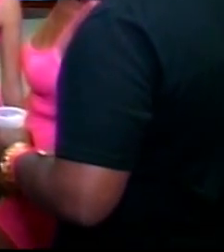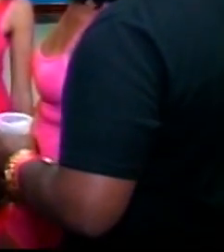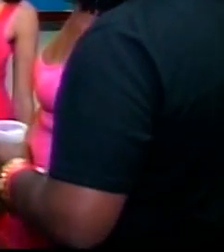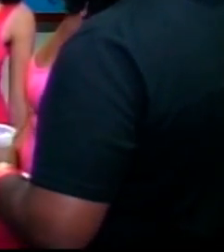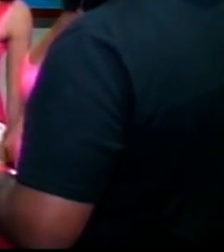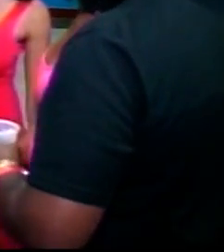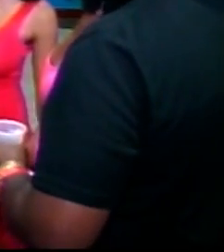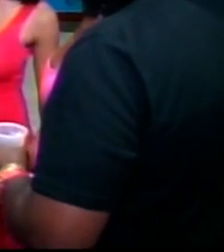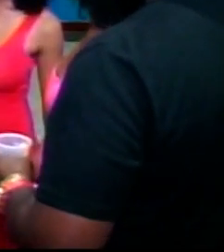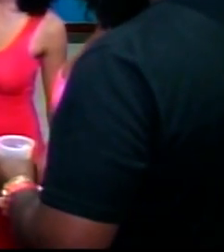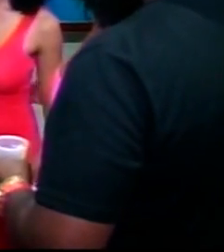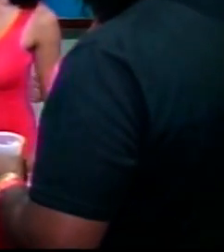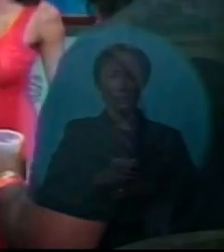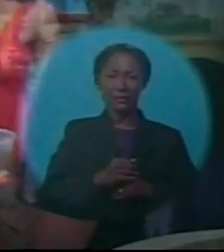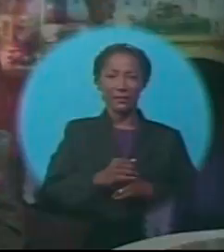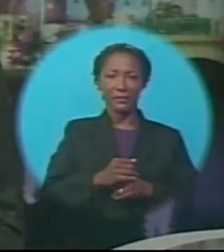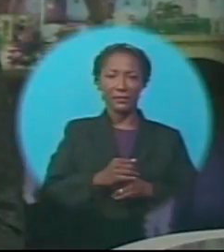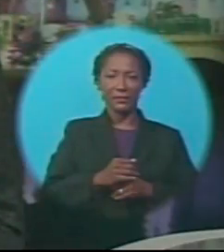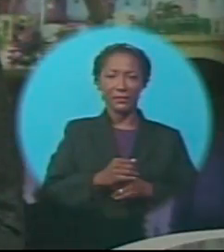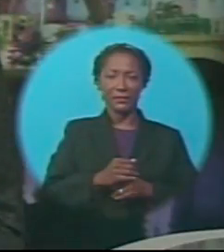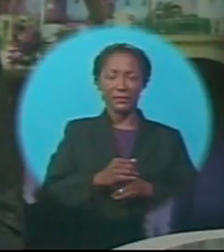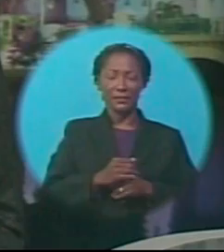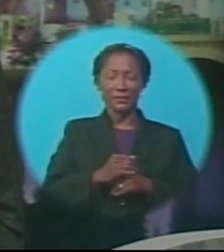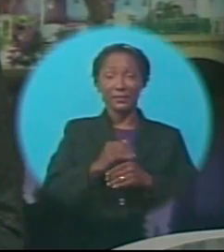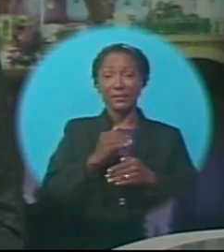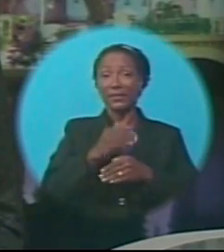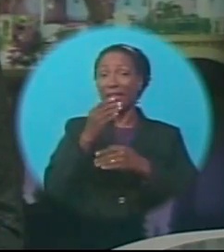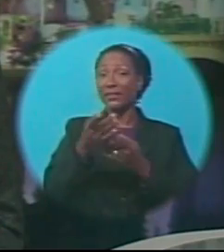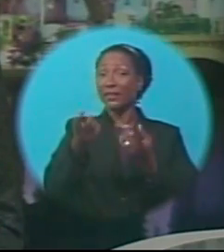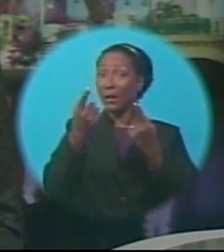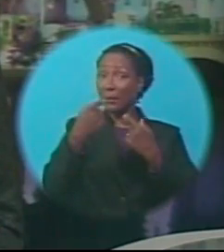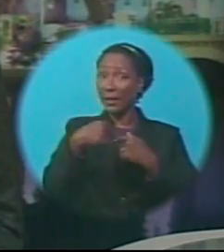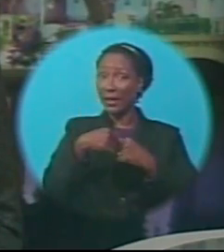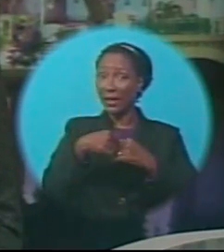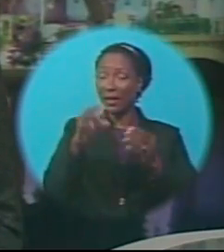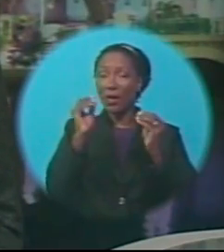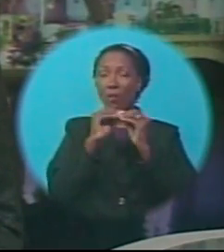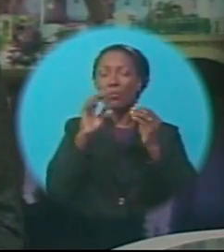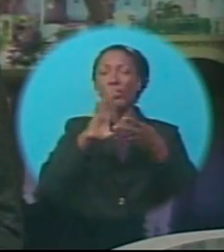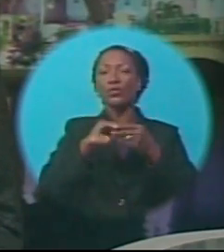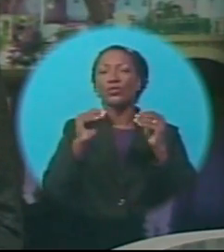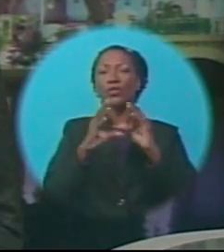Farrell, CBC News. And still to come, a look at some of the stories